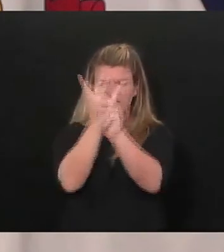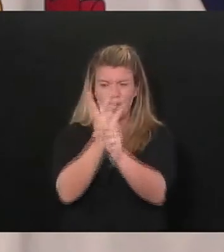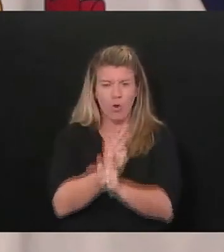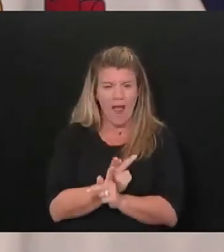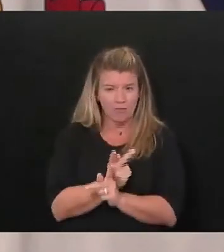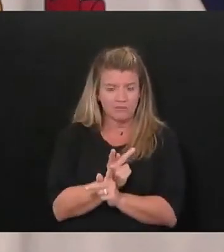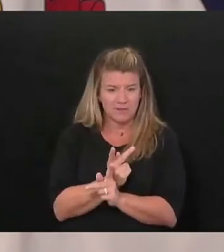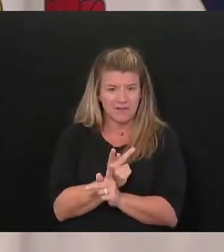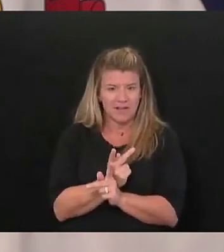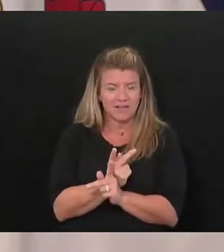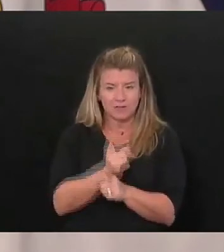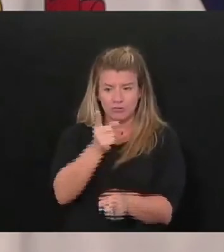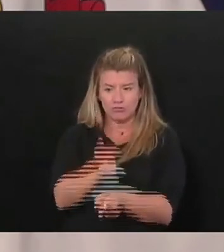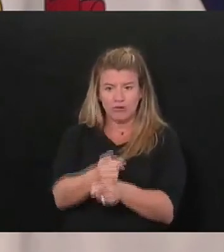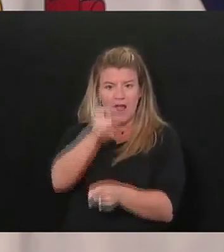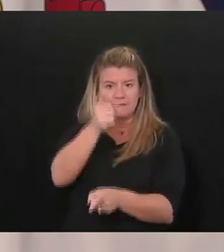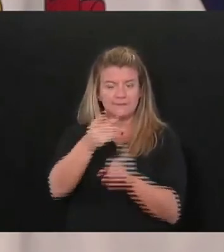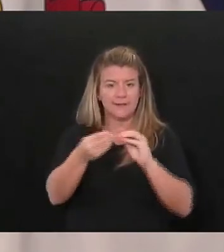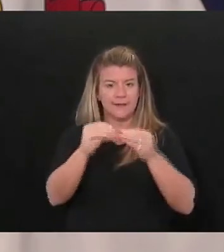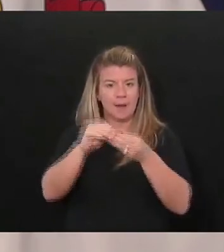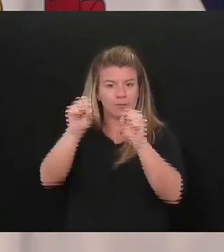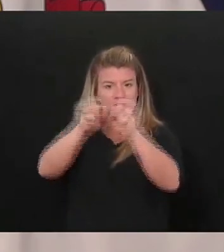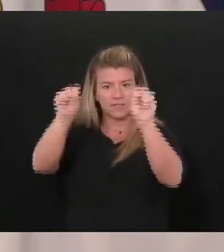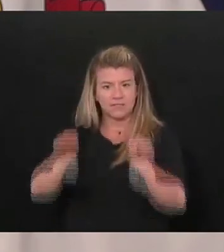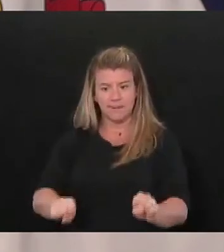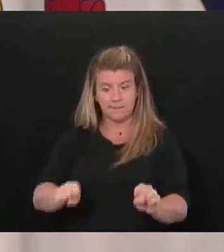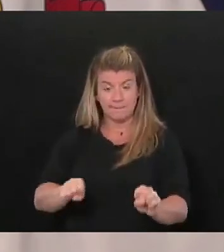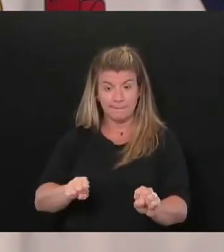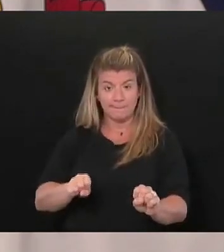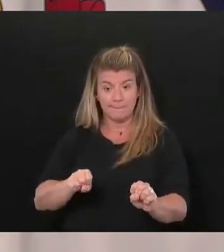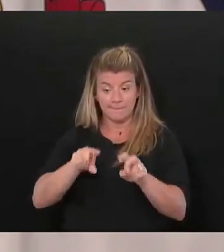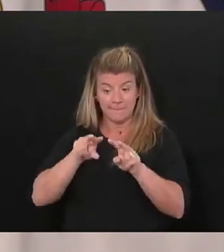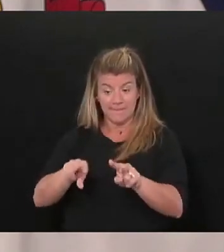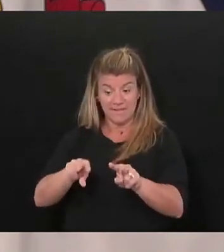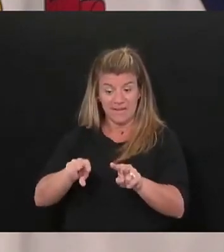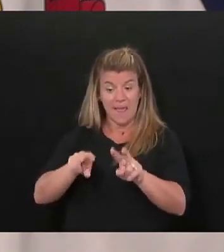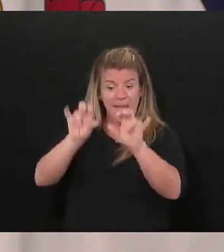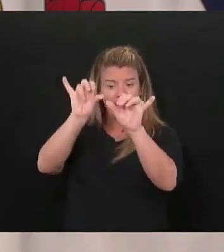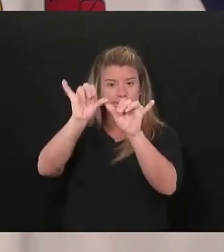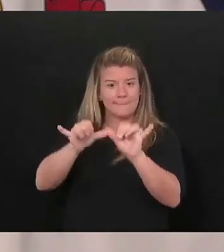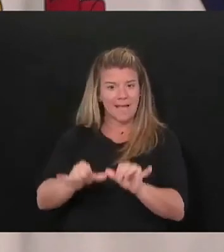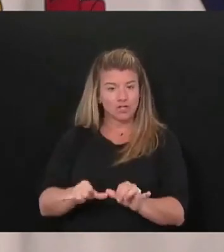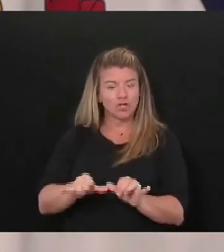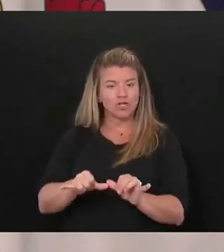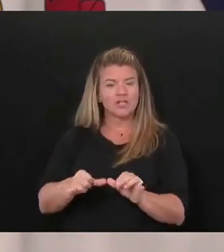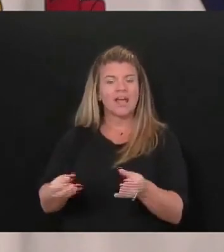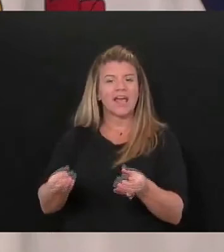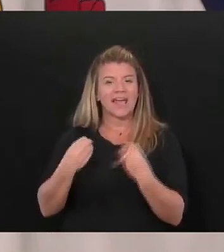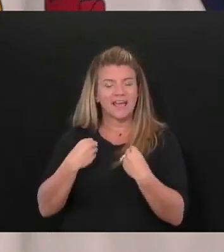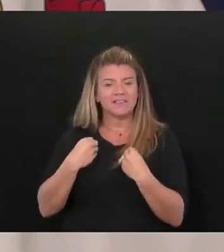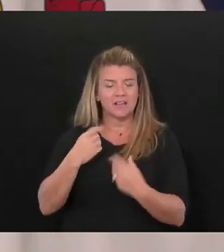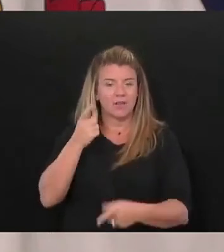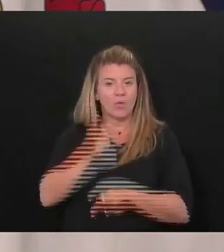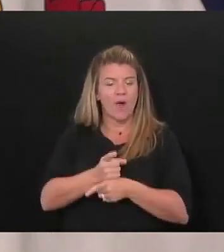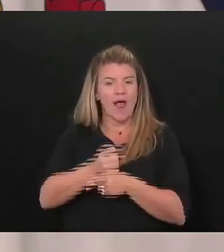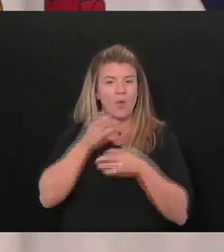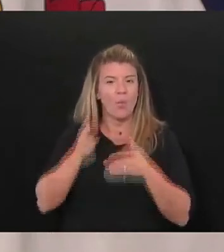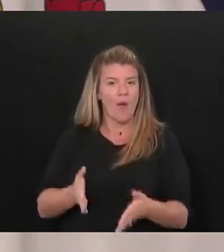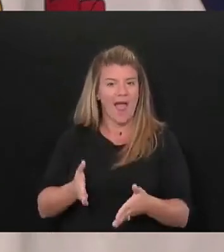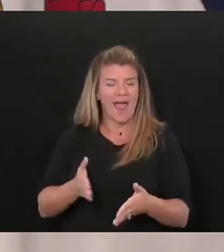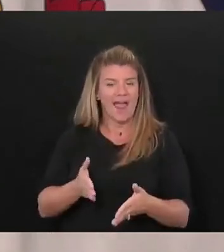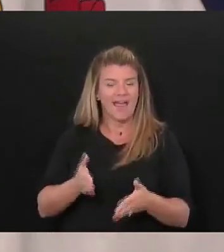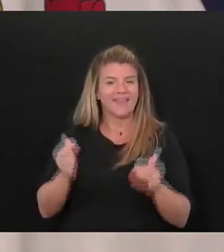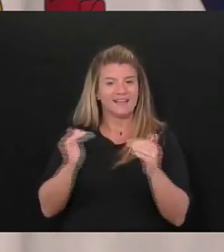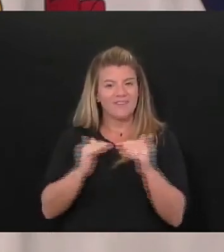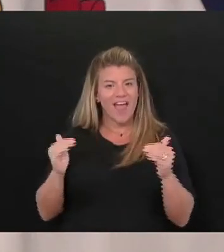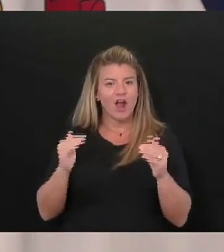absolute metric that gives us the ability to measure and gives it in a way that is as fair